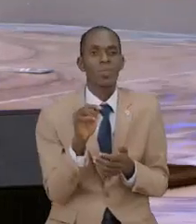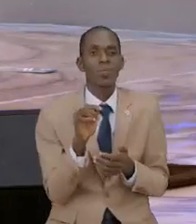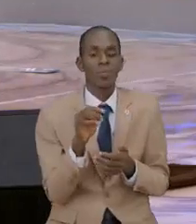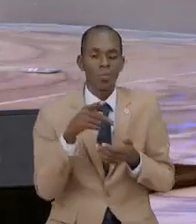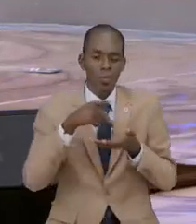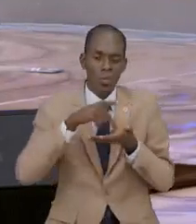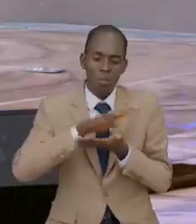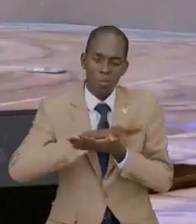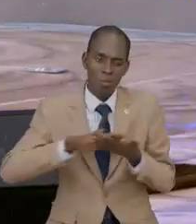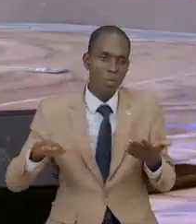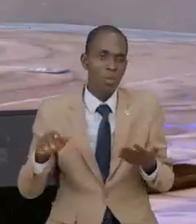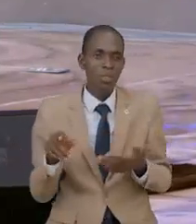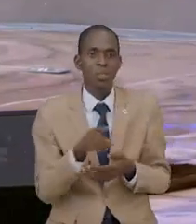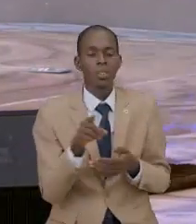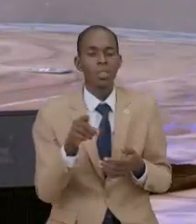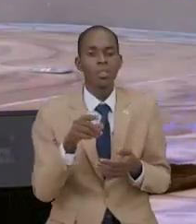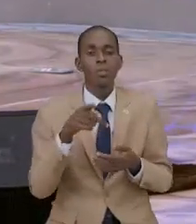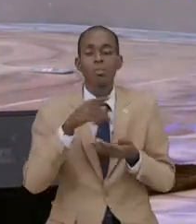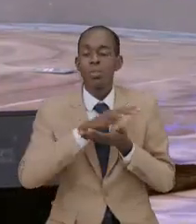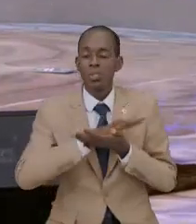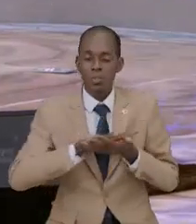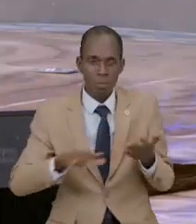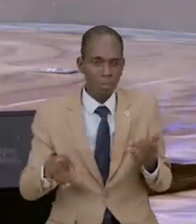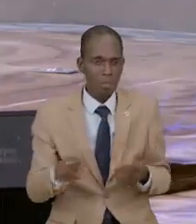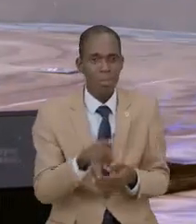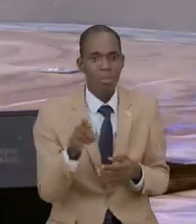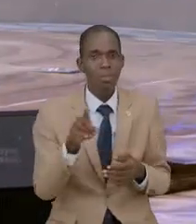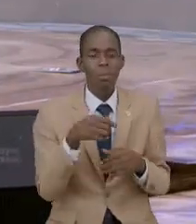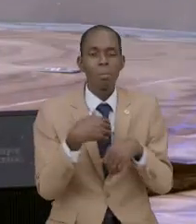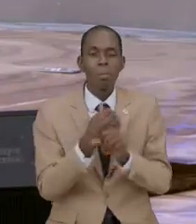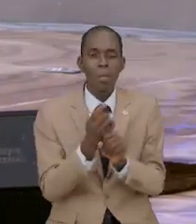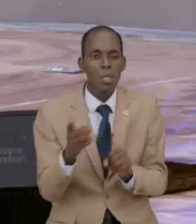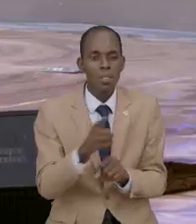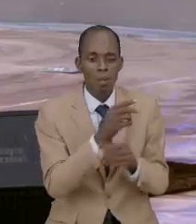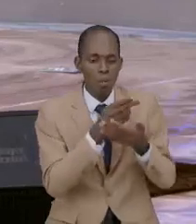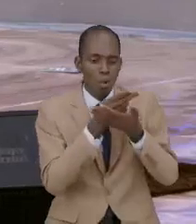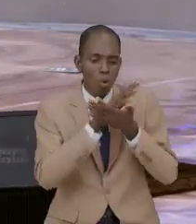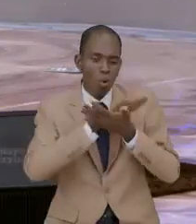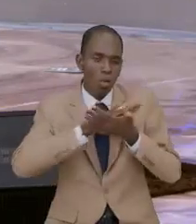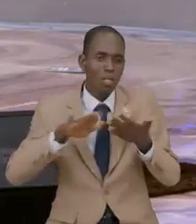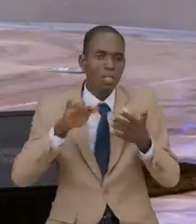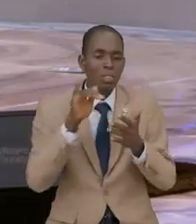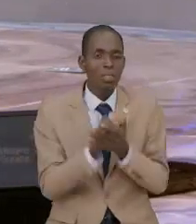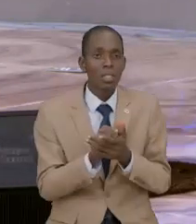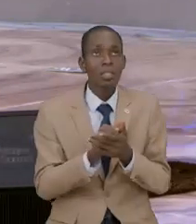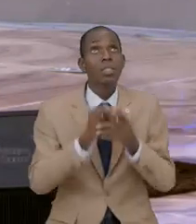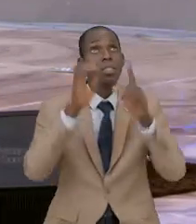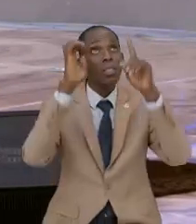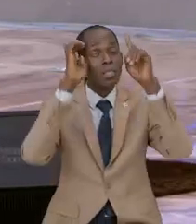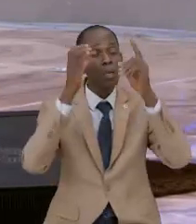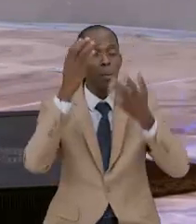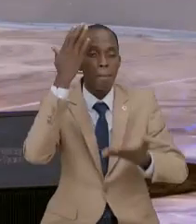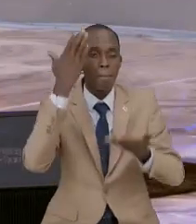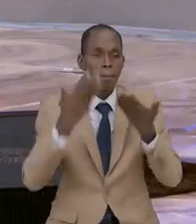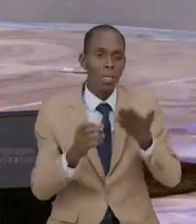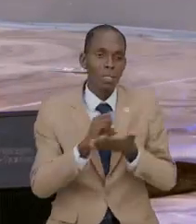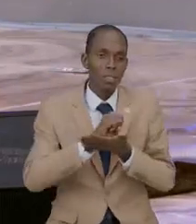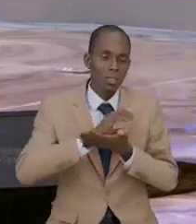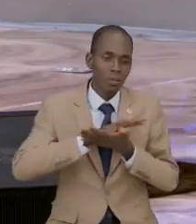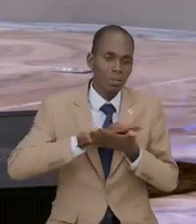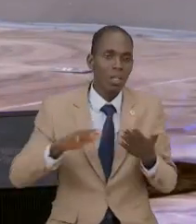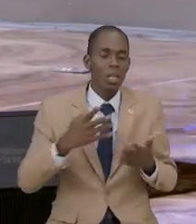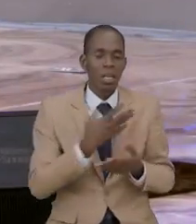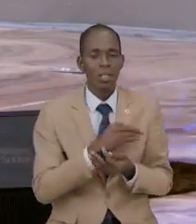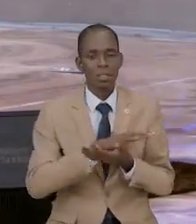purge them, purify them, make them holy, that he might sanctify and